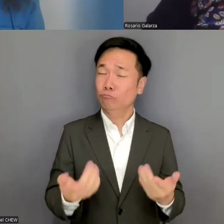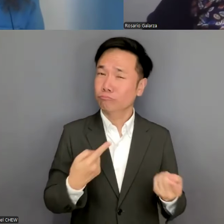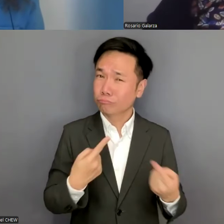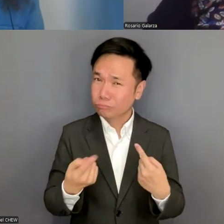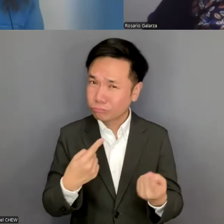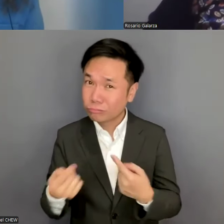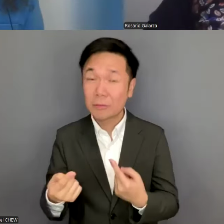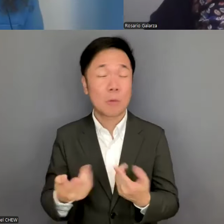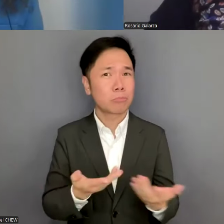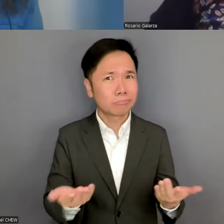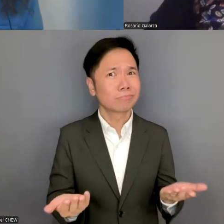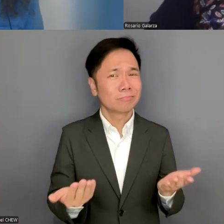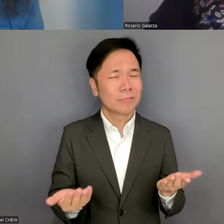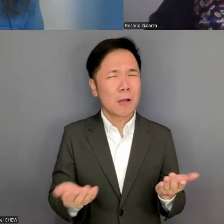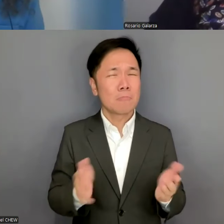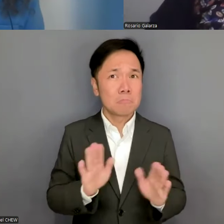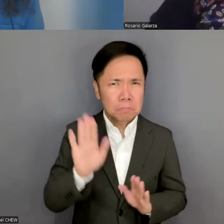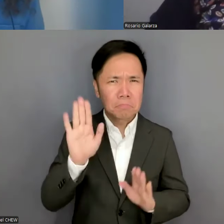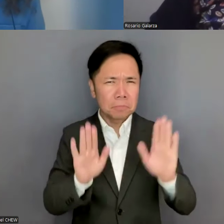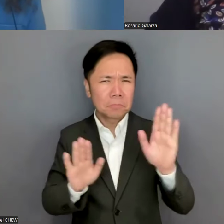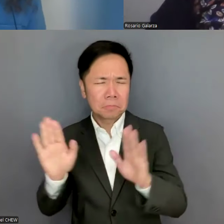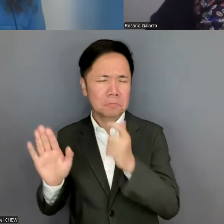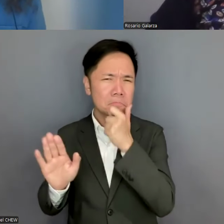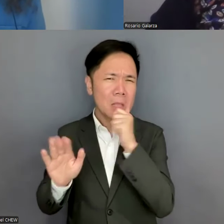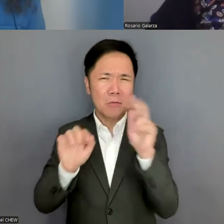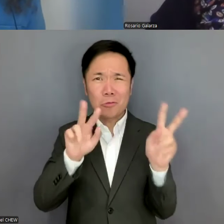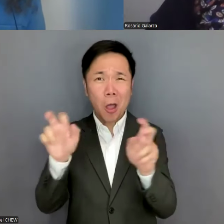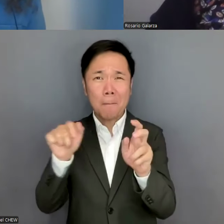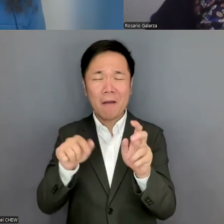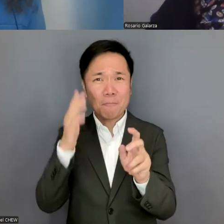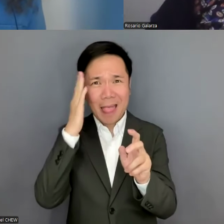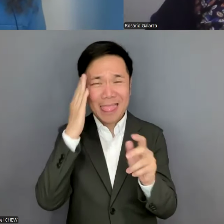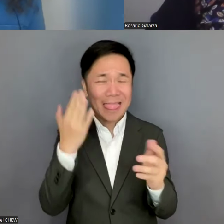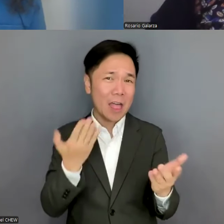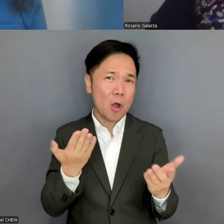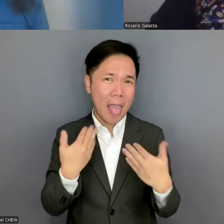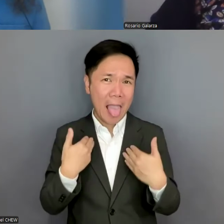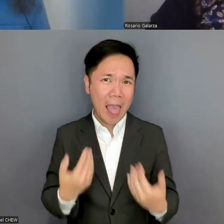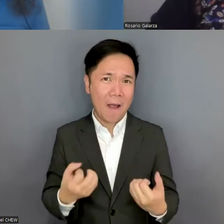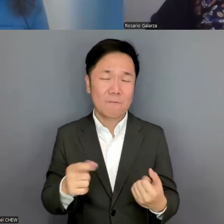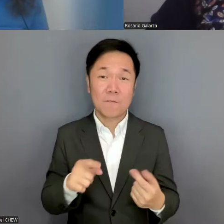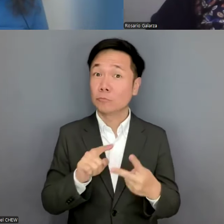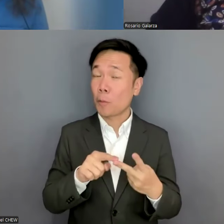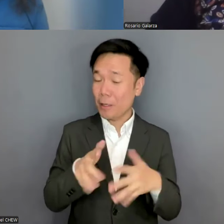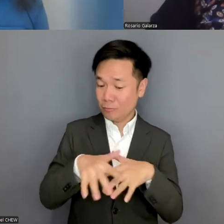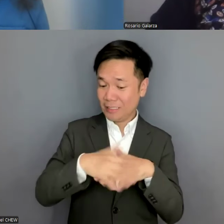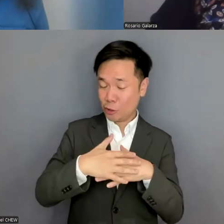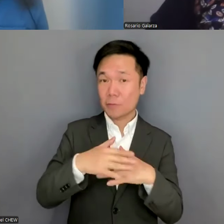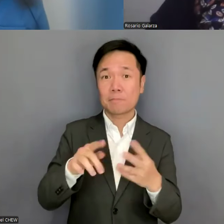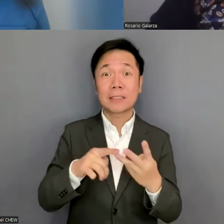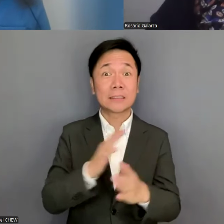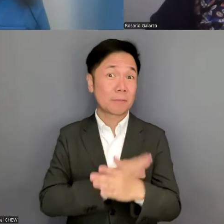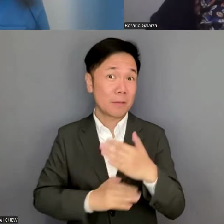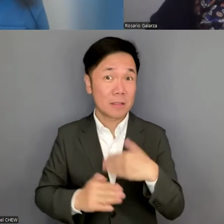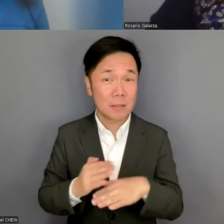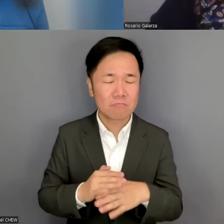again and again, mental health and intersection with disability, and as well as I really believe